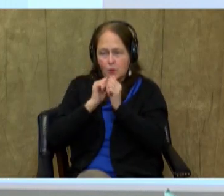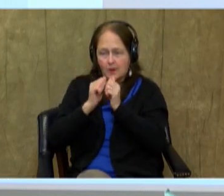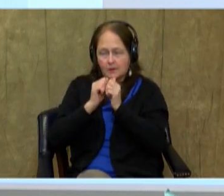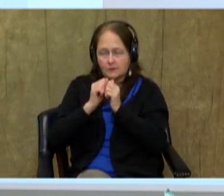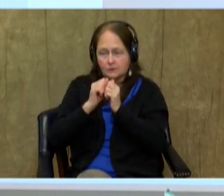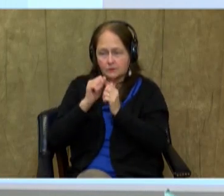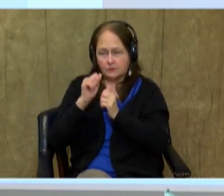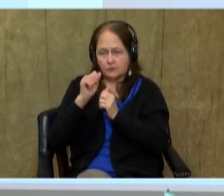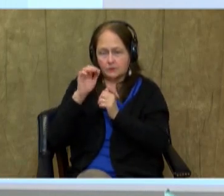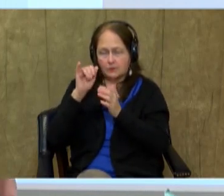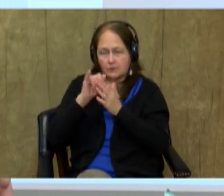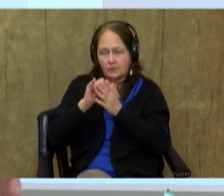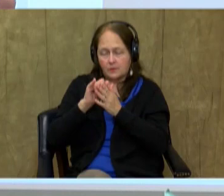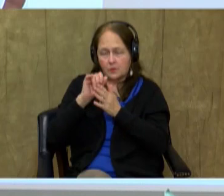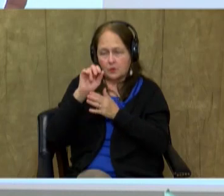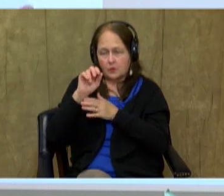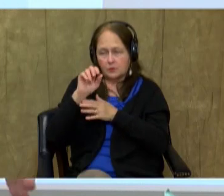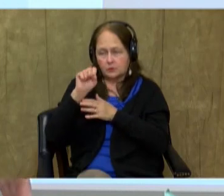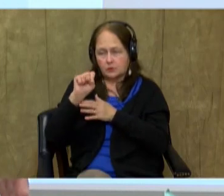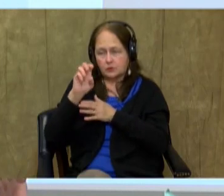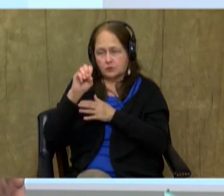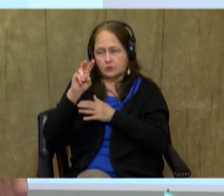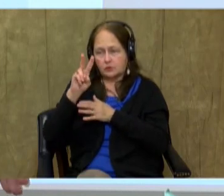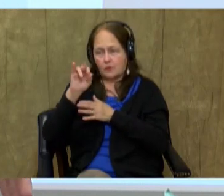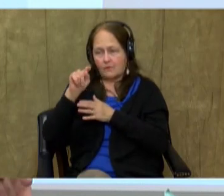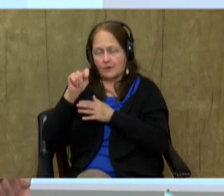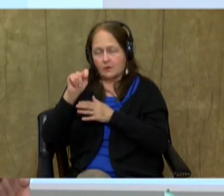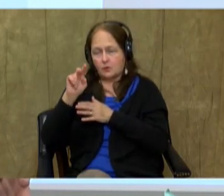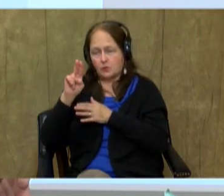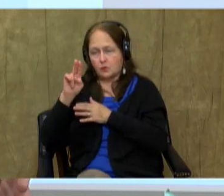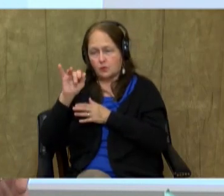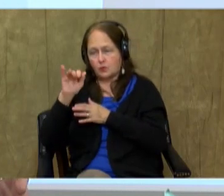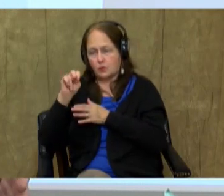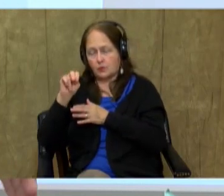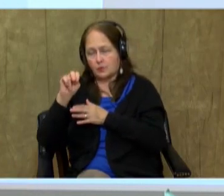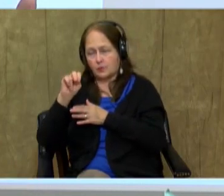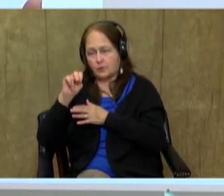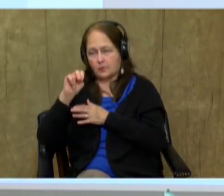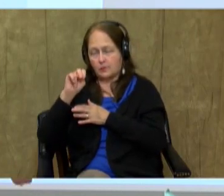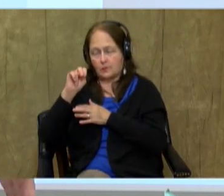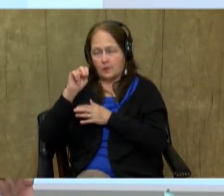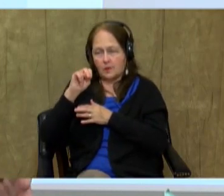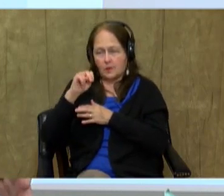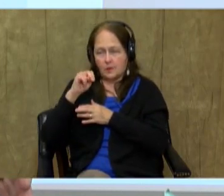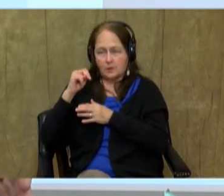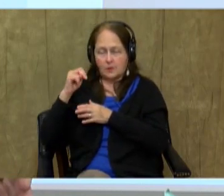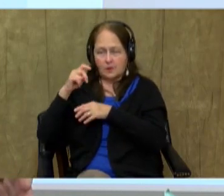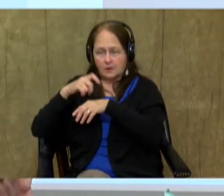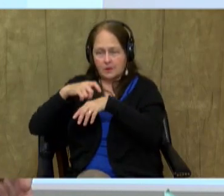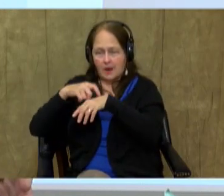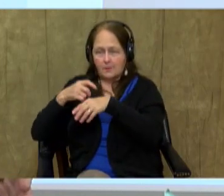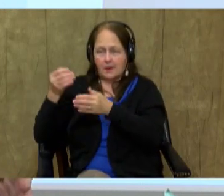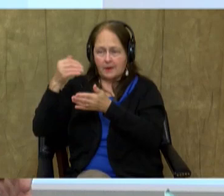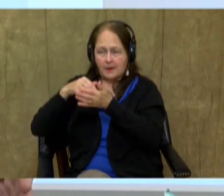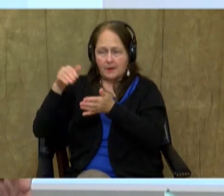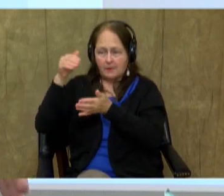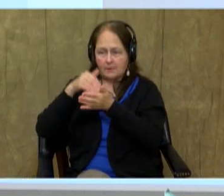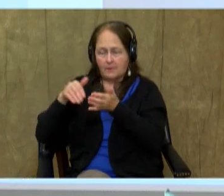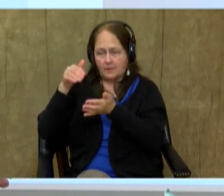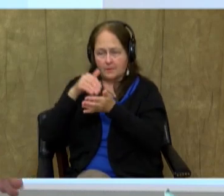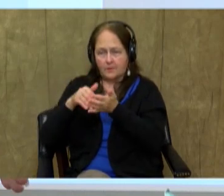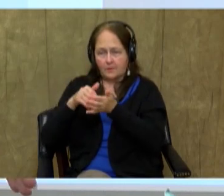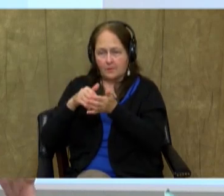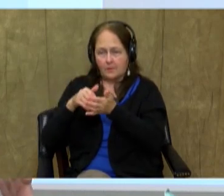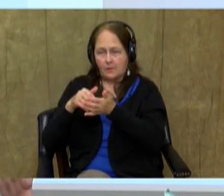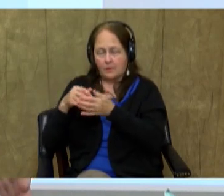States. Like, we wanted to dominate and be the world power in space. And time again,